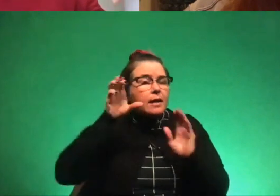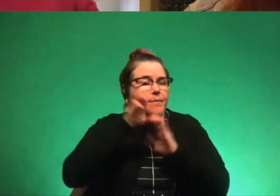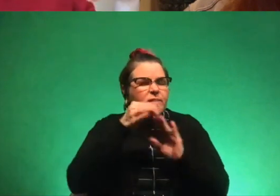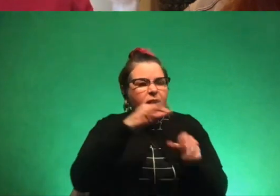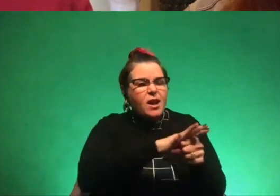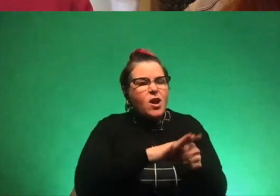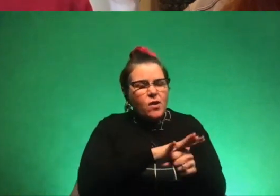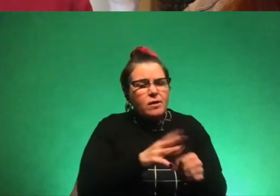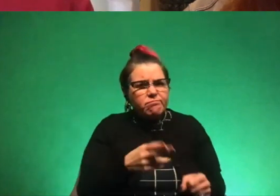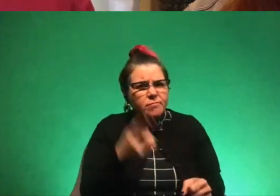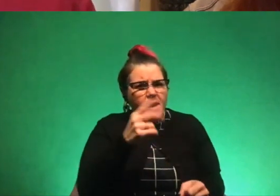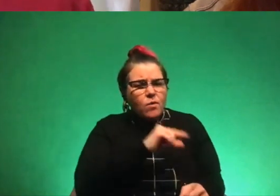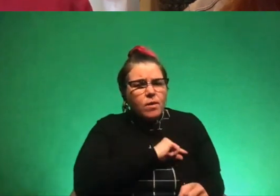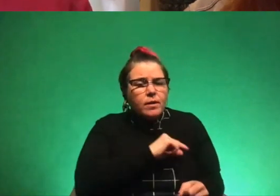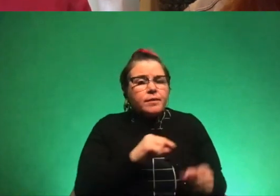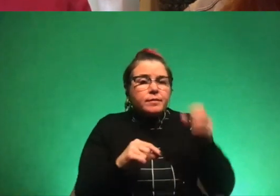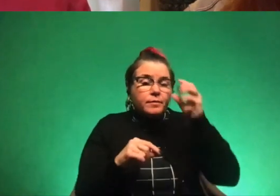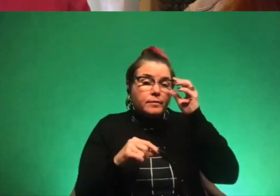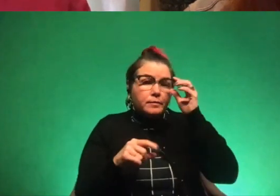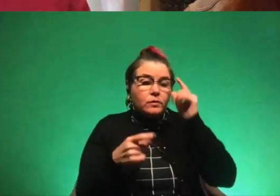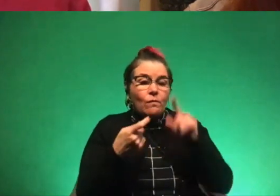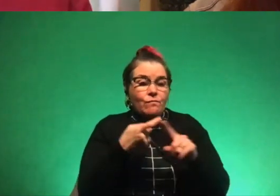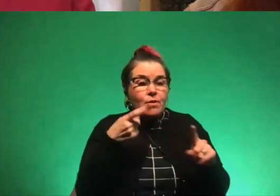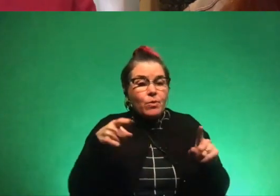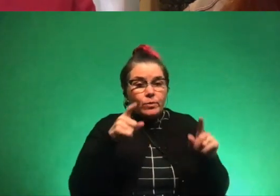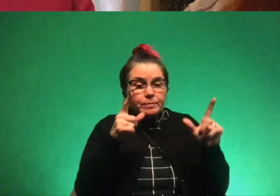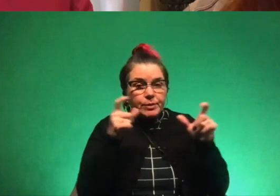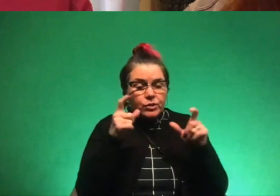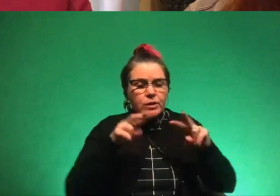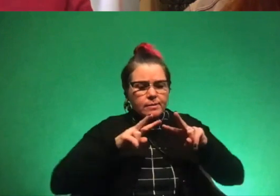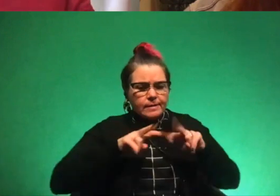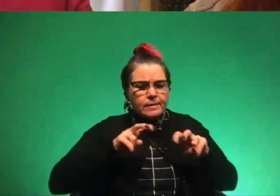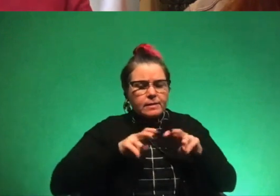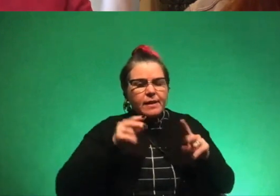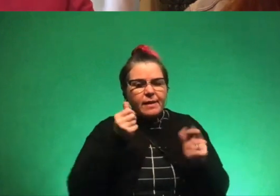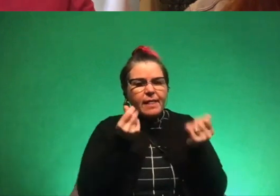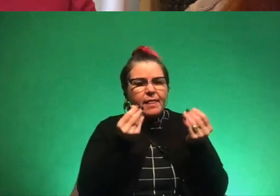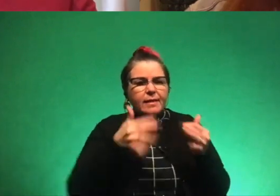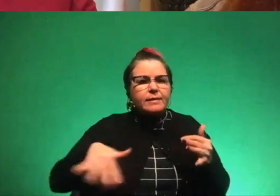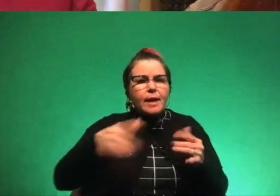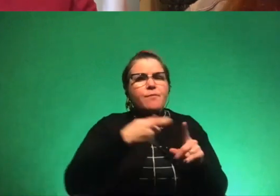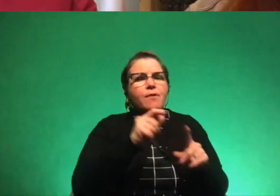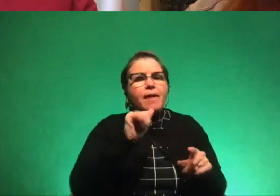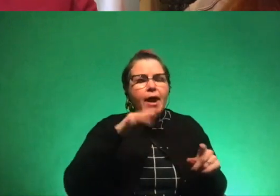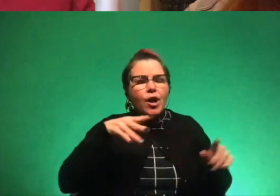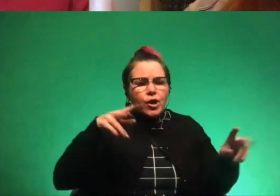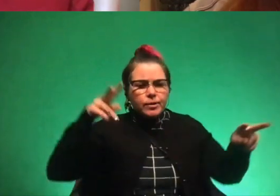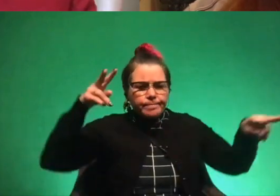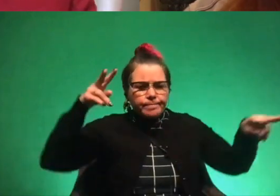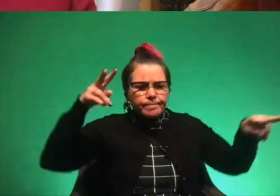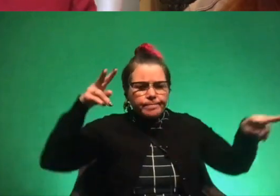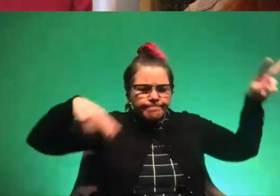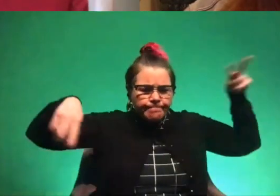high resolution. And so from that, we can kind of look at the landscape from the air, from the satellite, and kind of